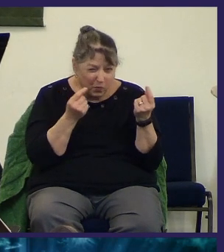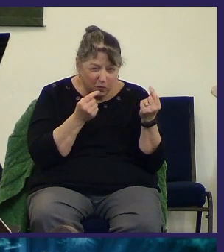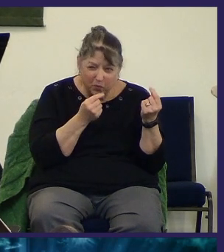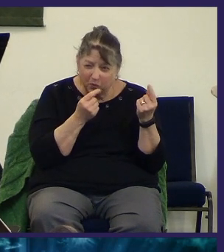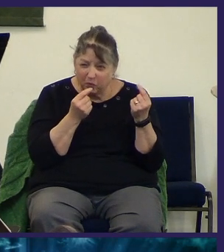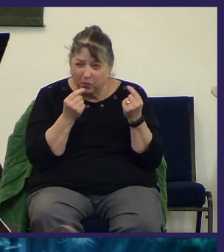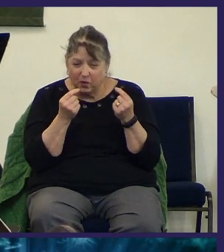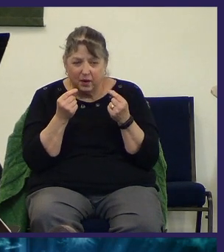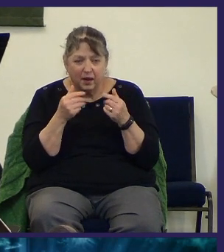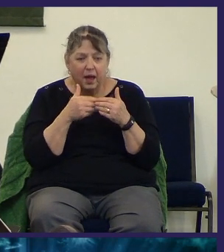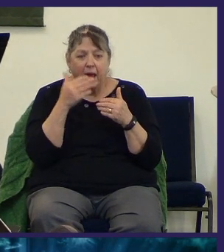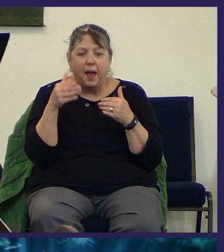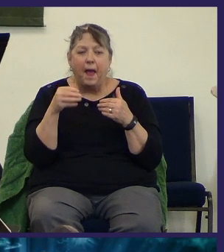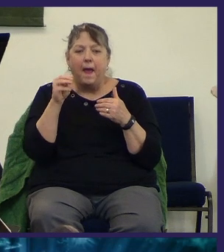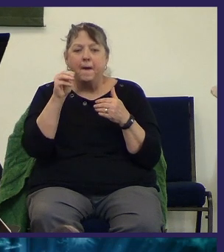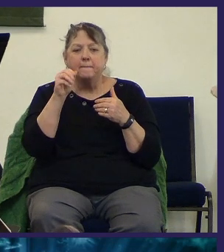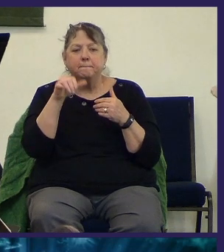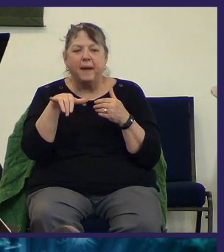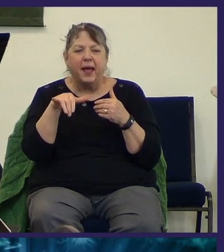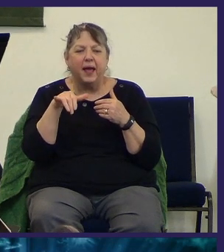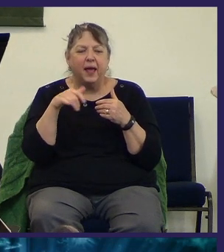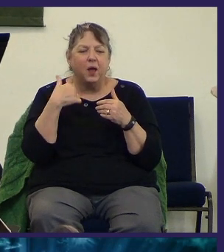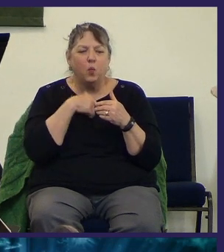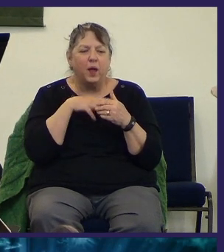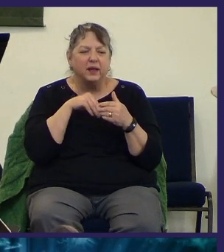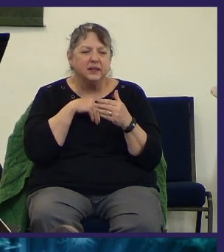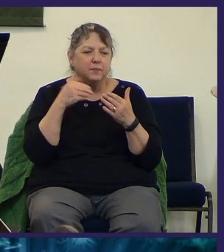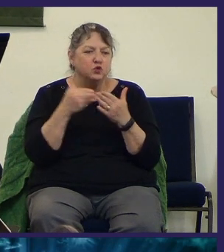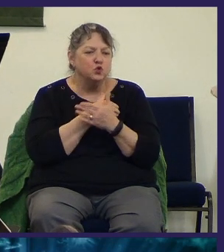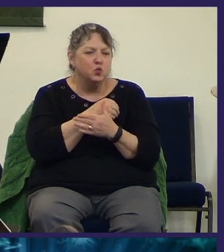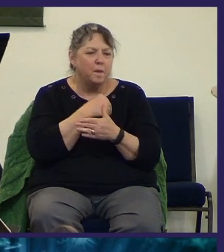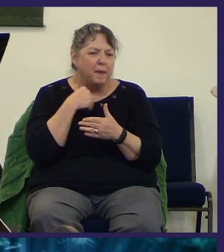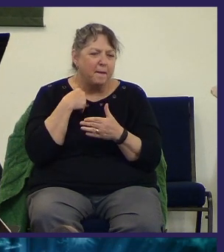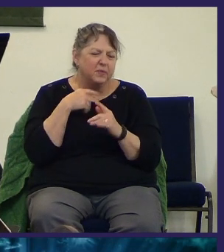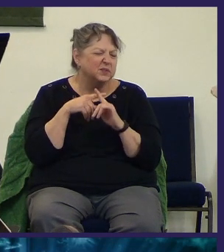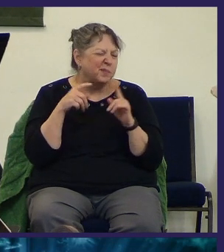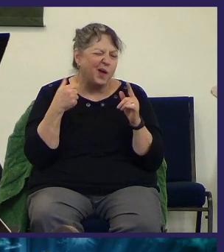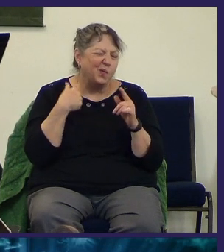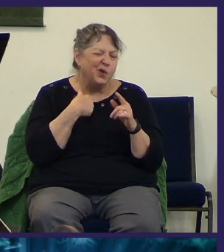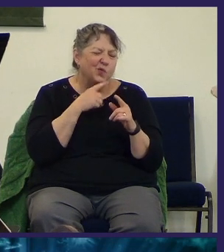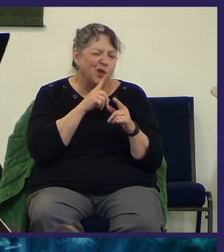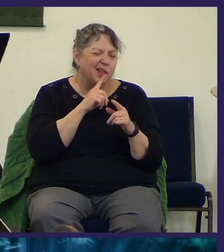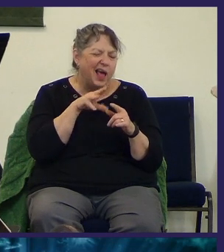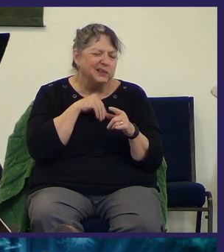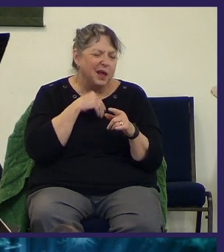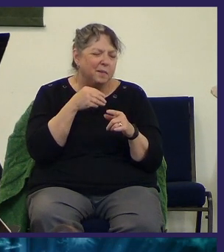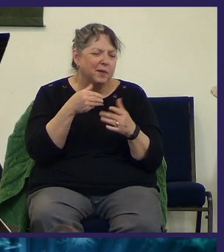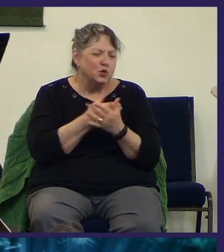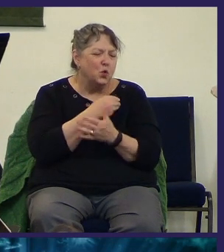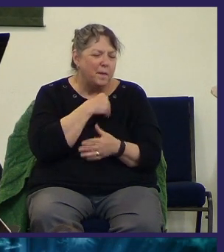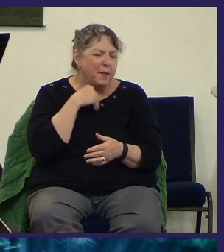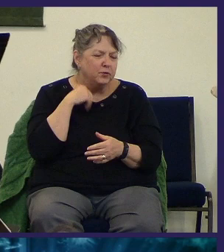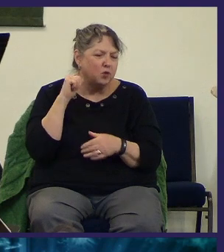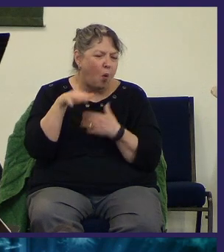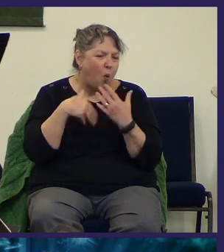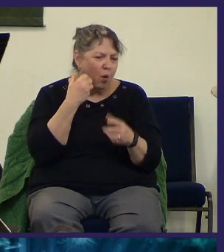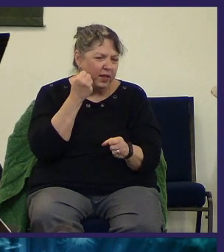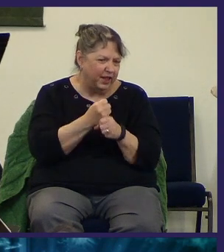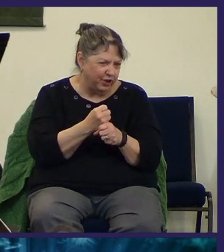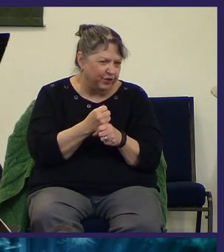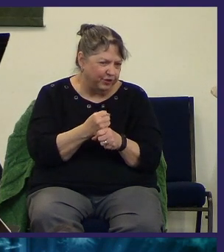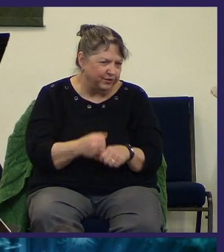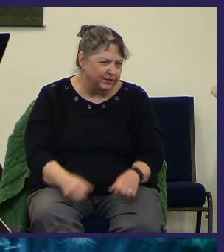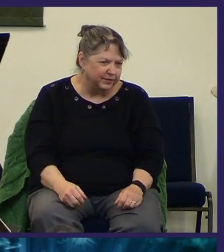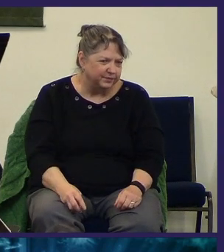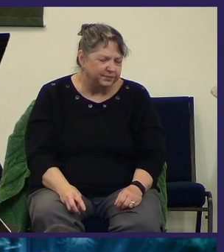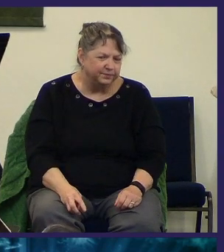is our membership drive but obviously we're looking for memberships year-round not just on may but we're we're